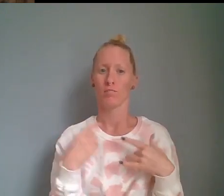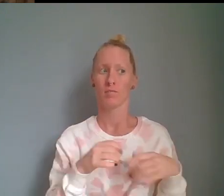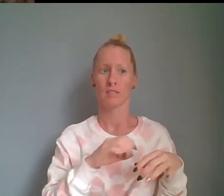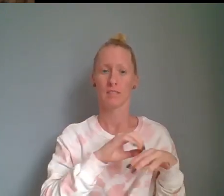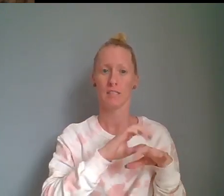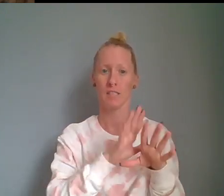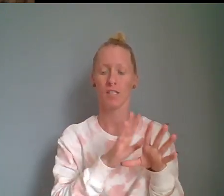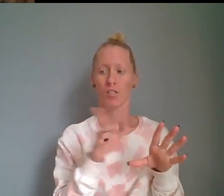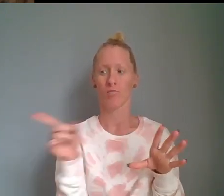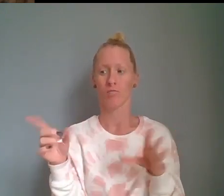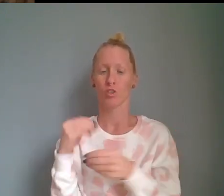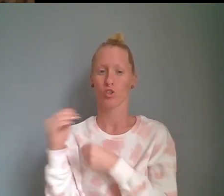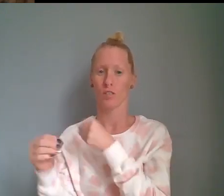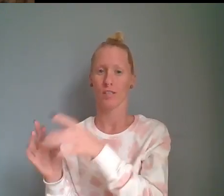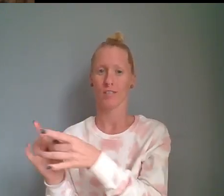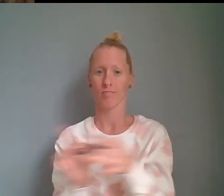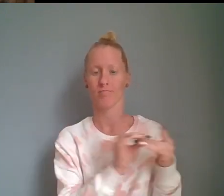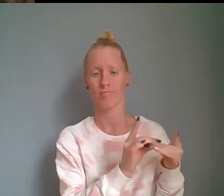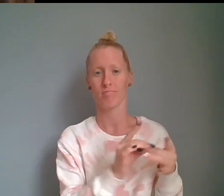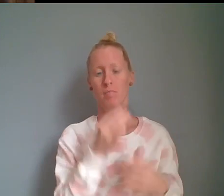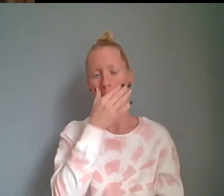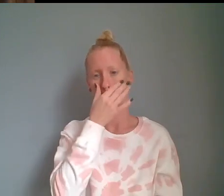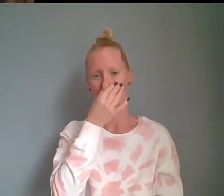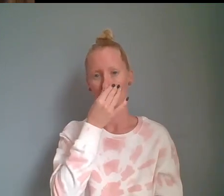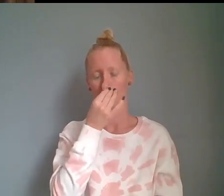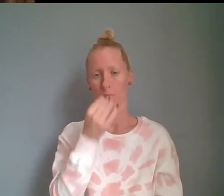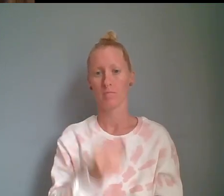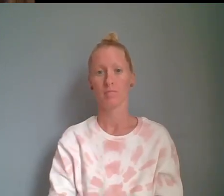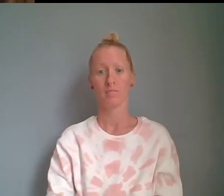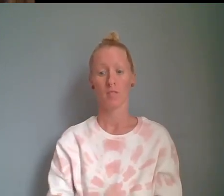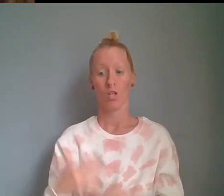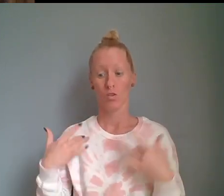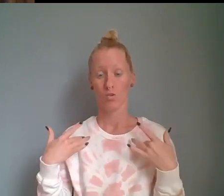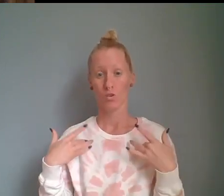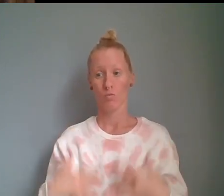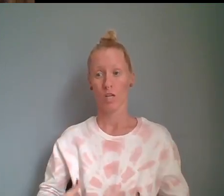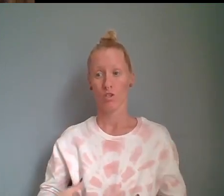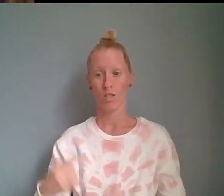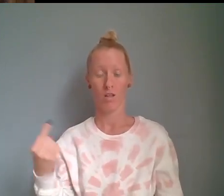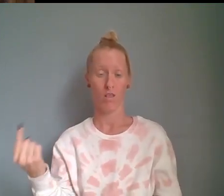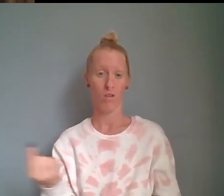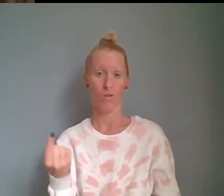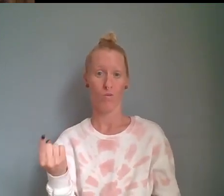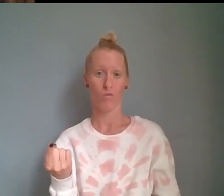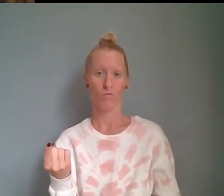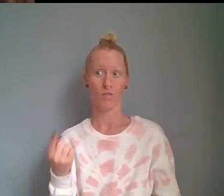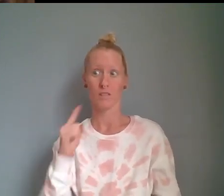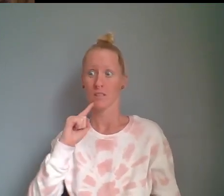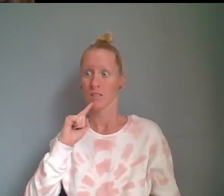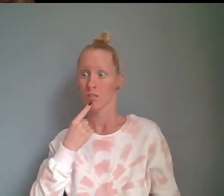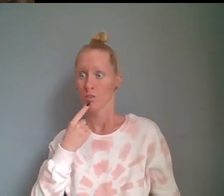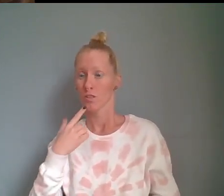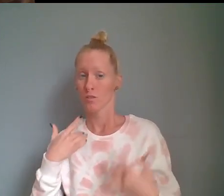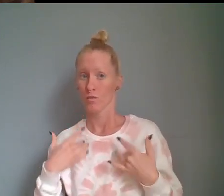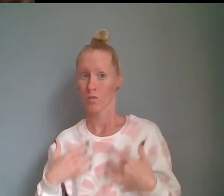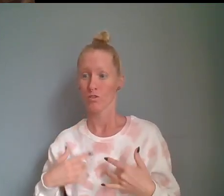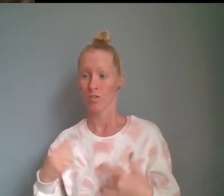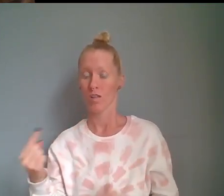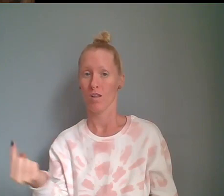has a genetic component to it. With depression alone, major depression, there